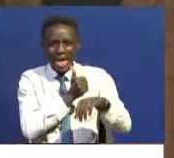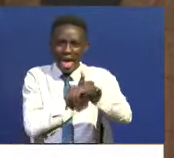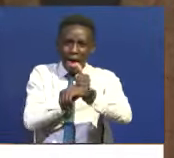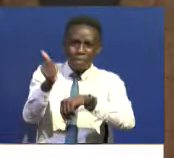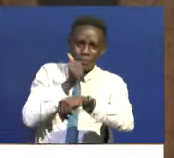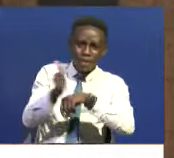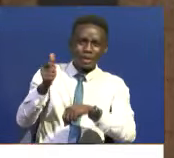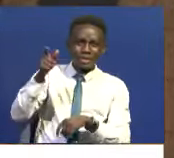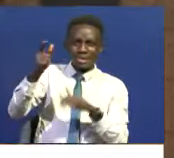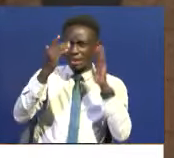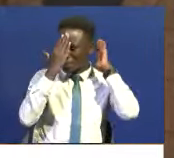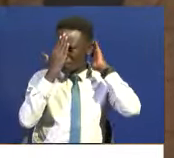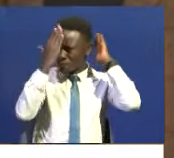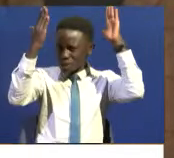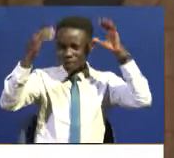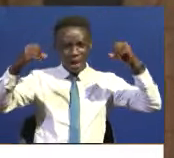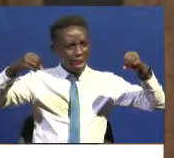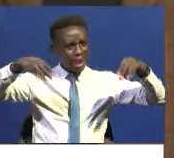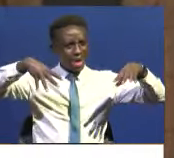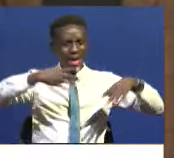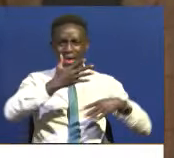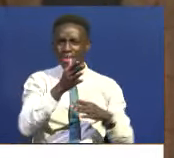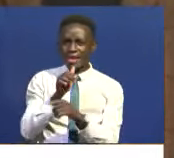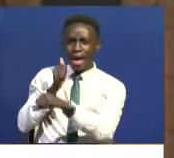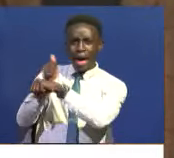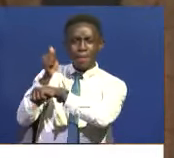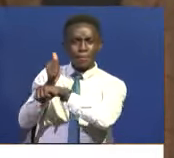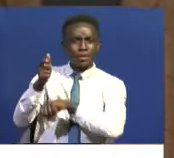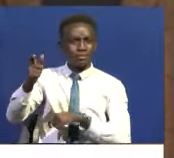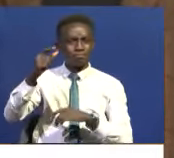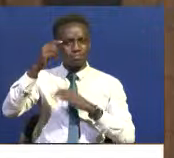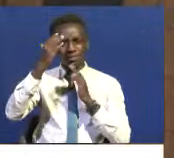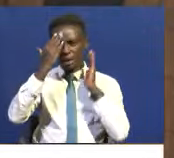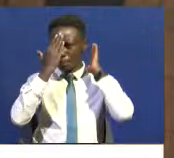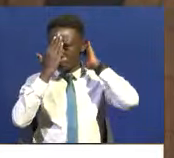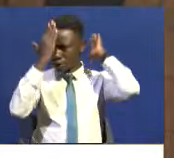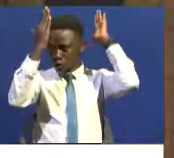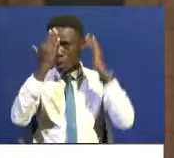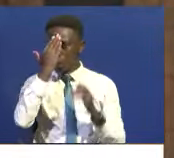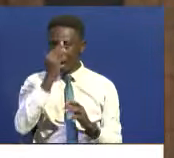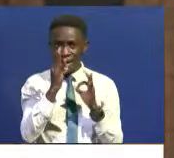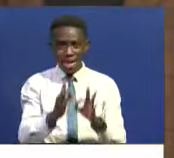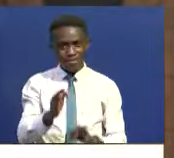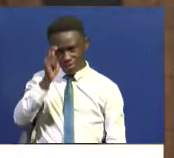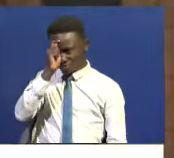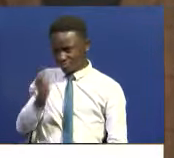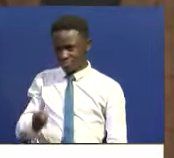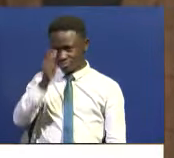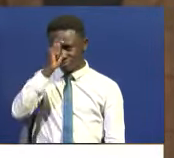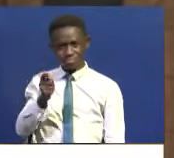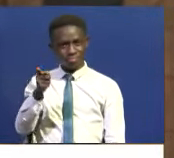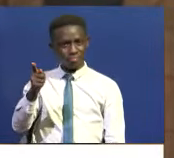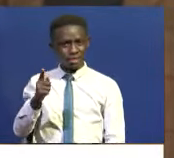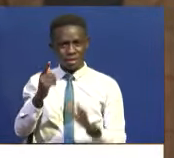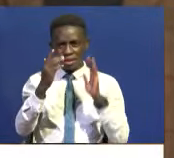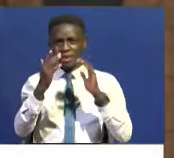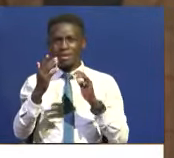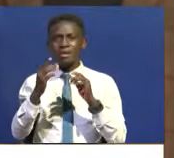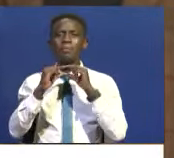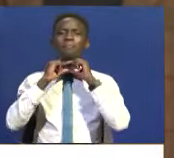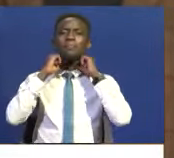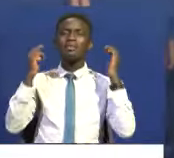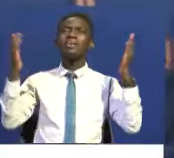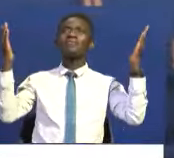they are actually literally abusing bishops. Because if you also don't respect our spiritual fathers, where are you going to